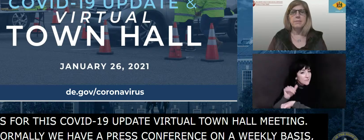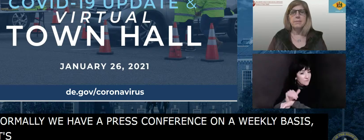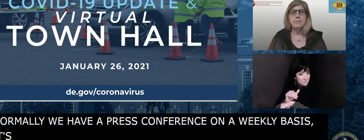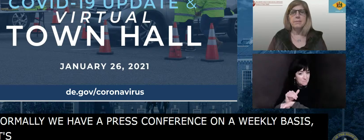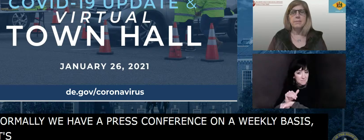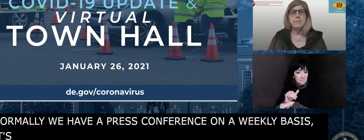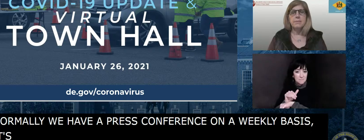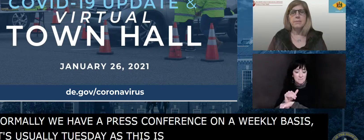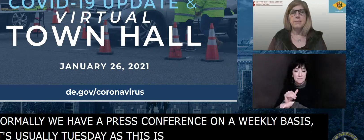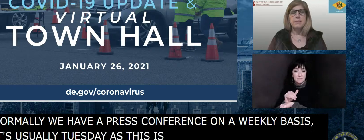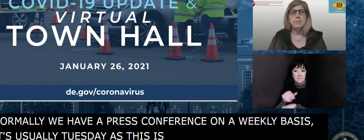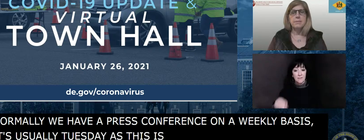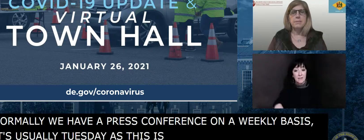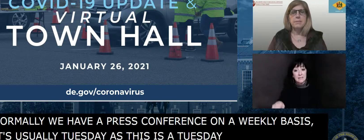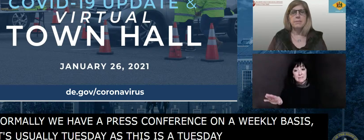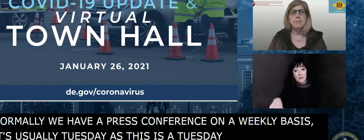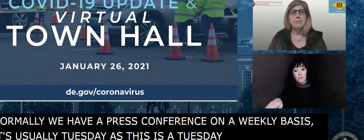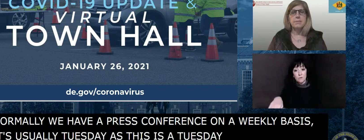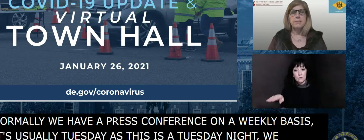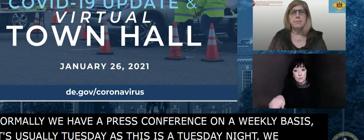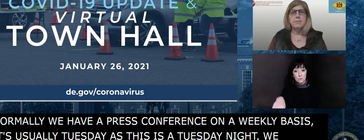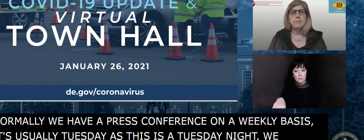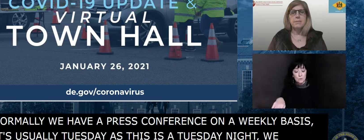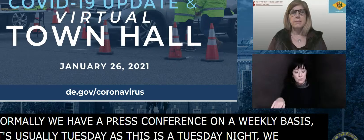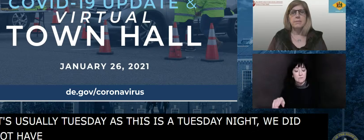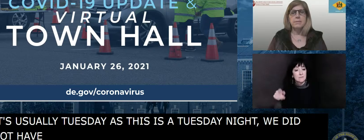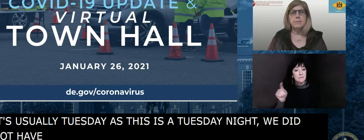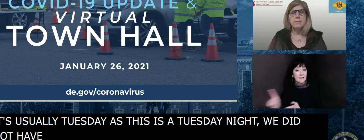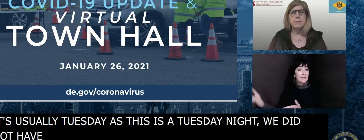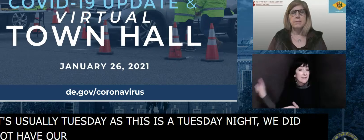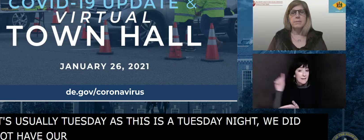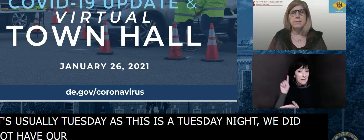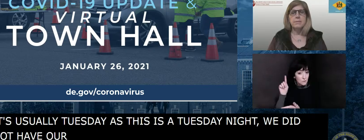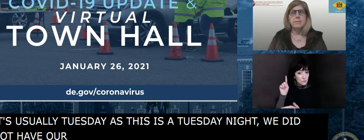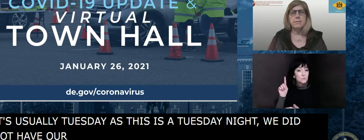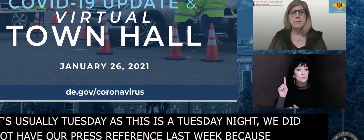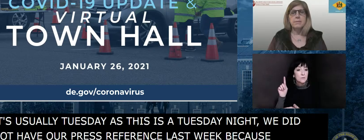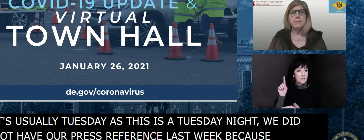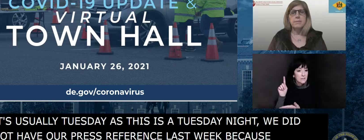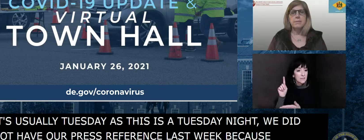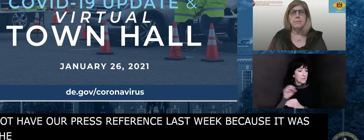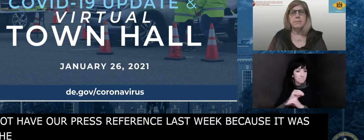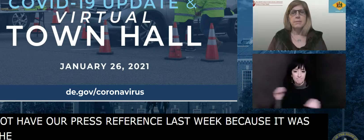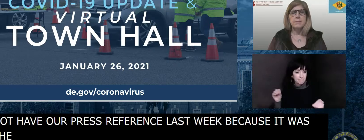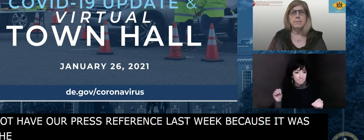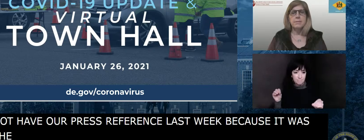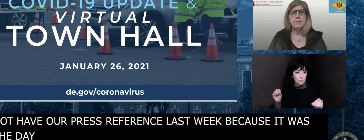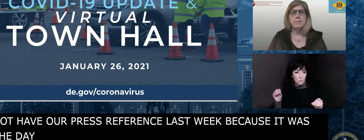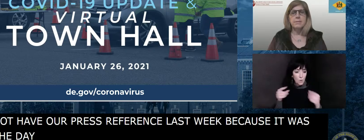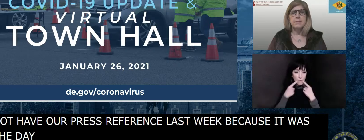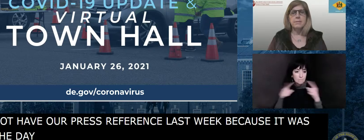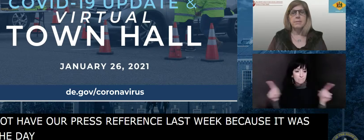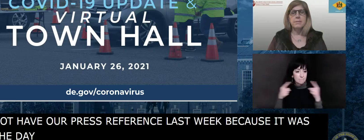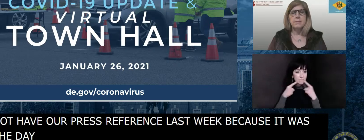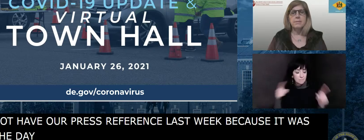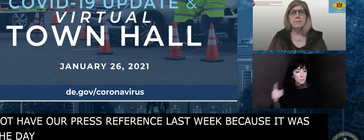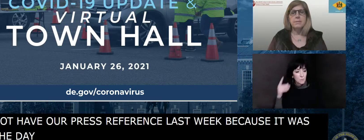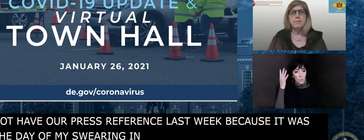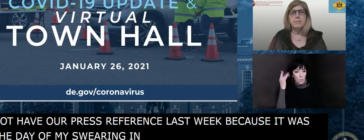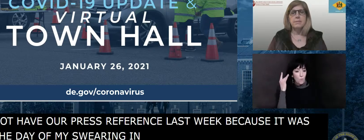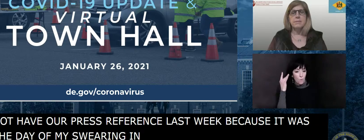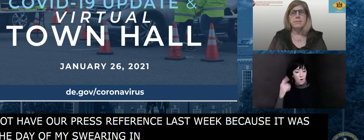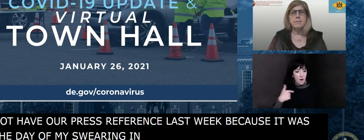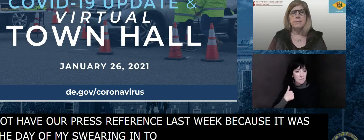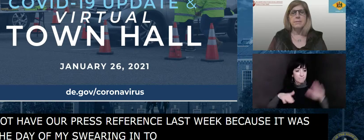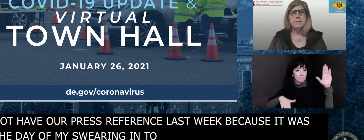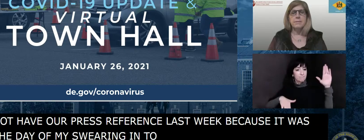We did not have our press conference last week because it was the day of my swearing in to this term as governor.